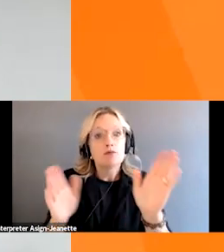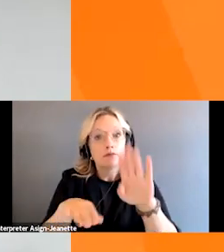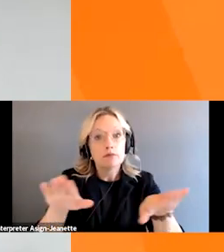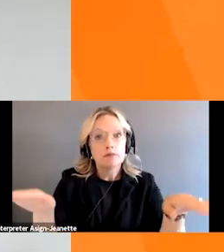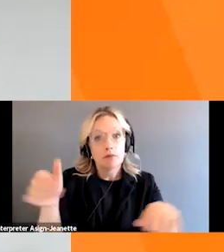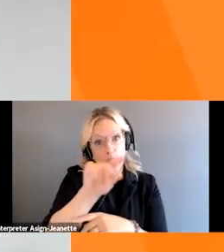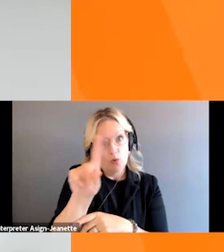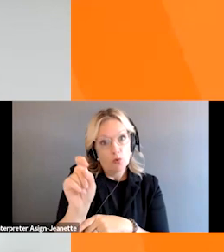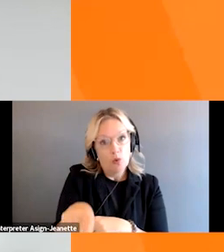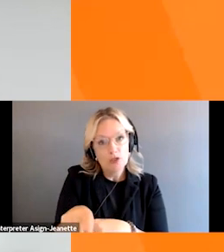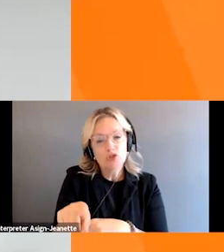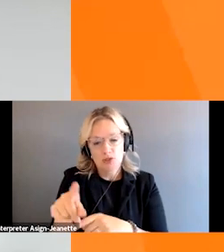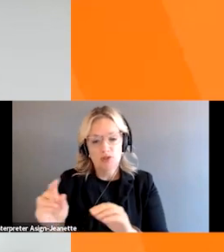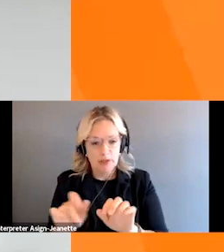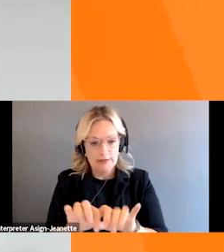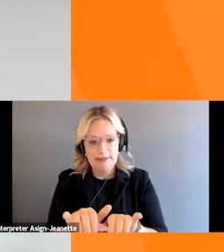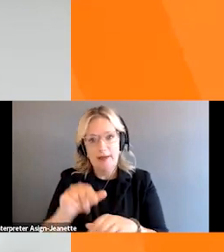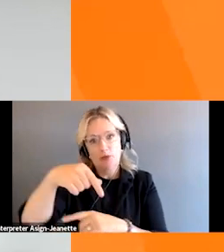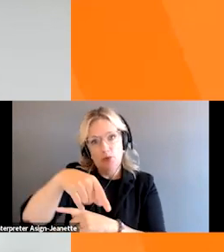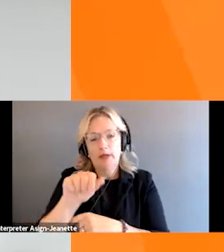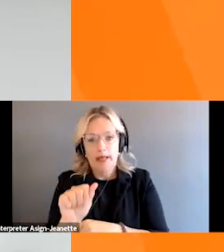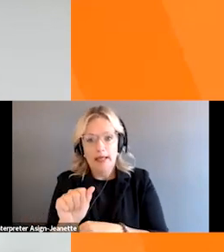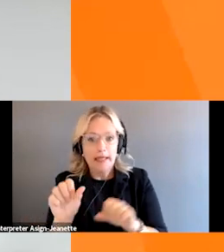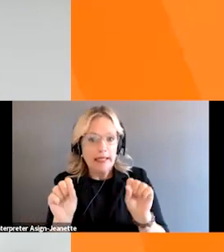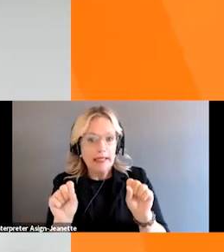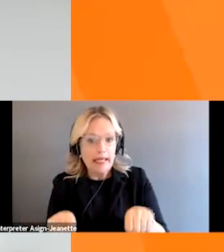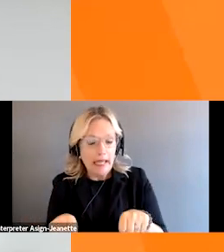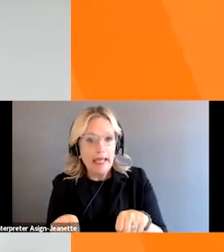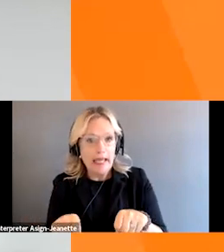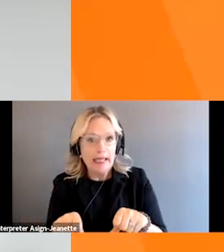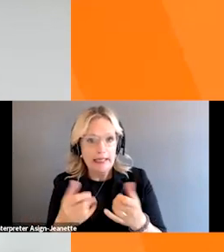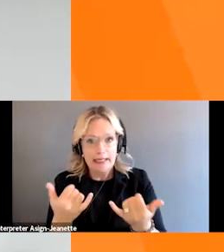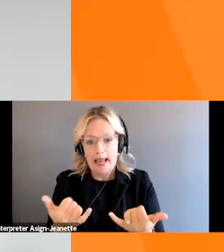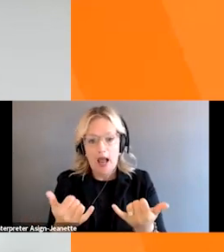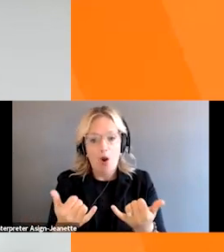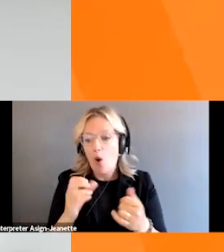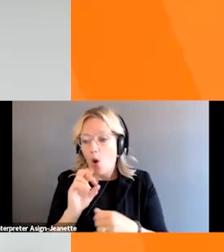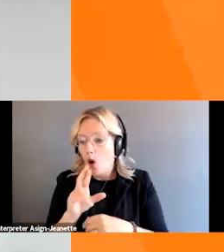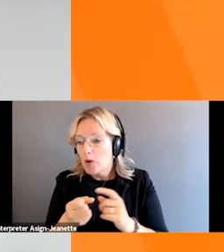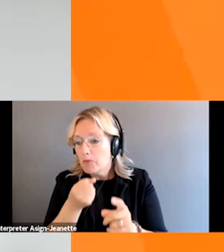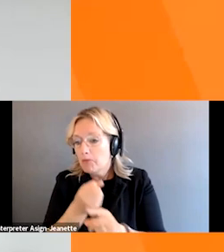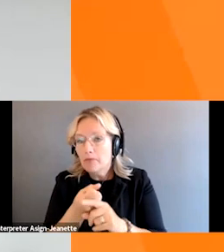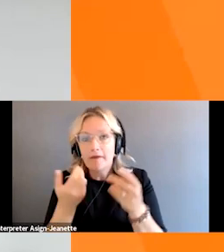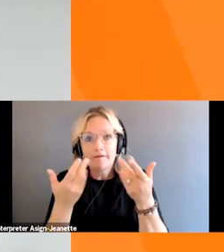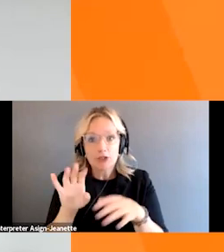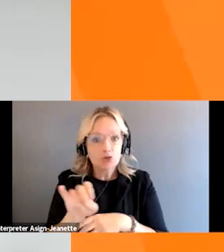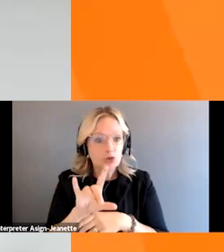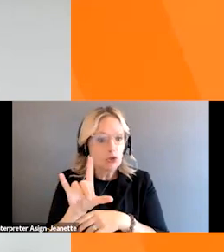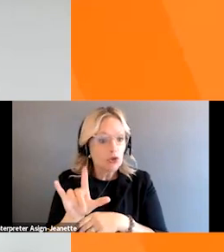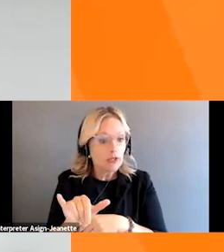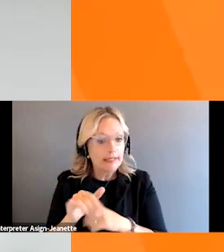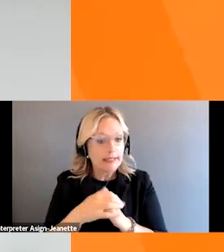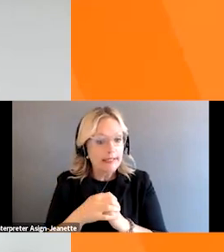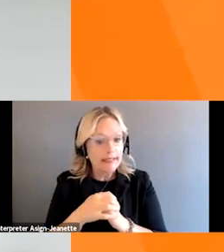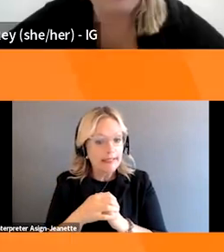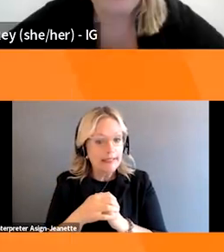great. Otherwise, I think we might actually end a little bit early. And I think that's what we're